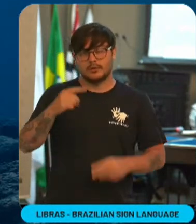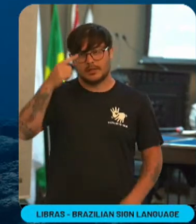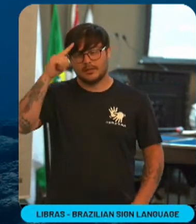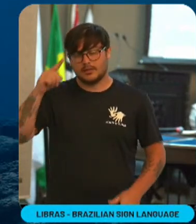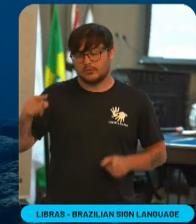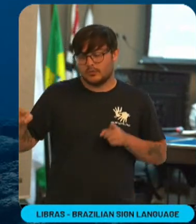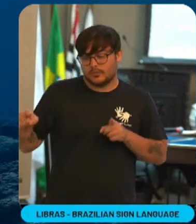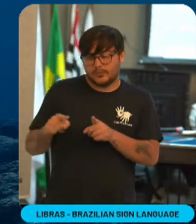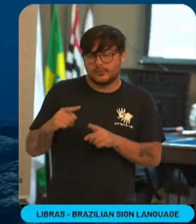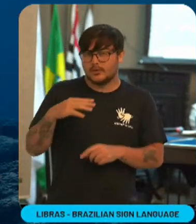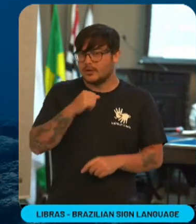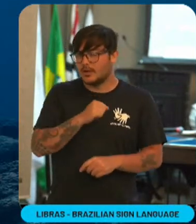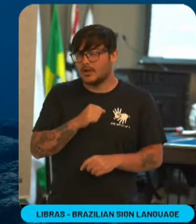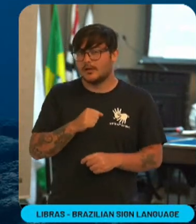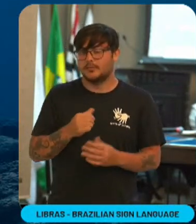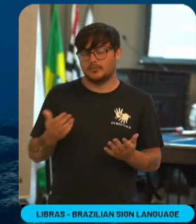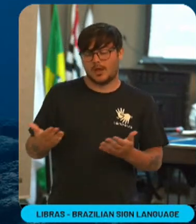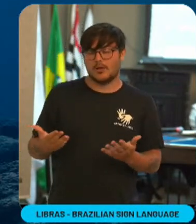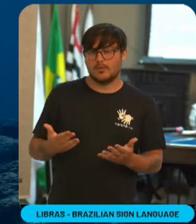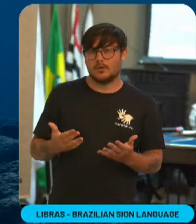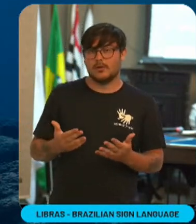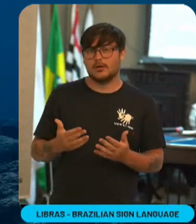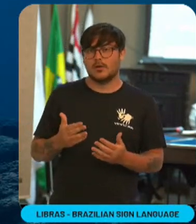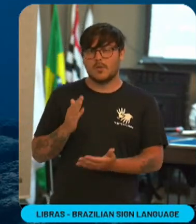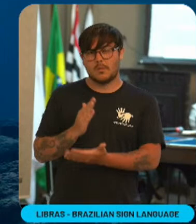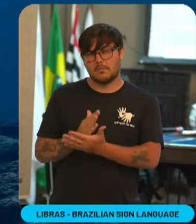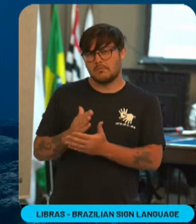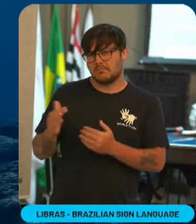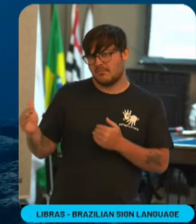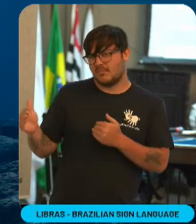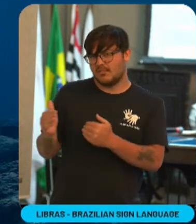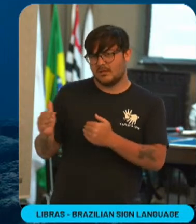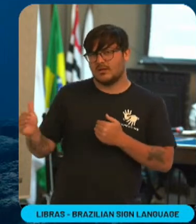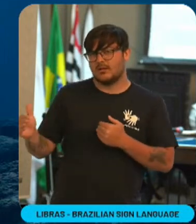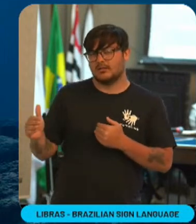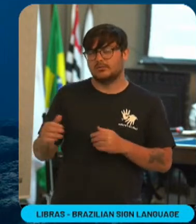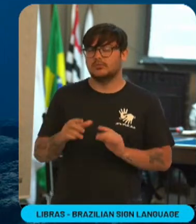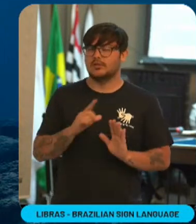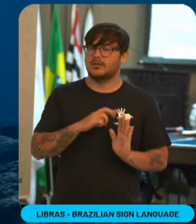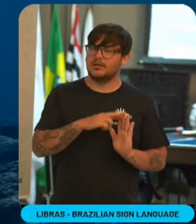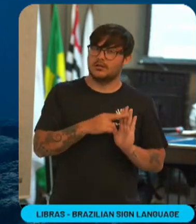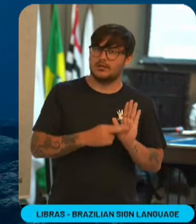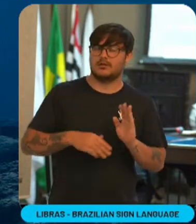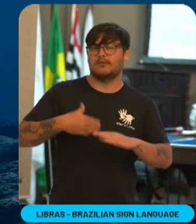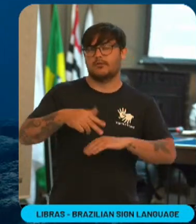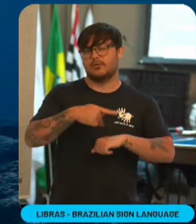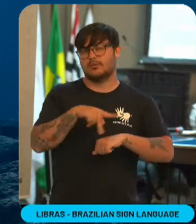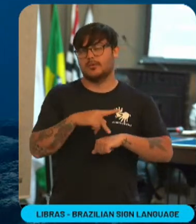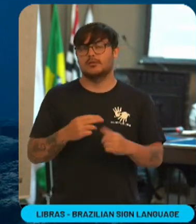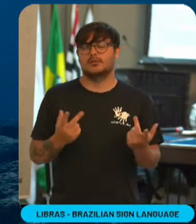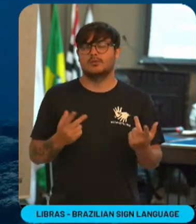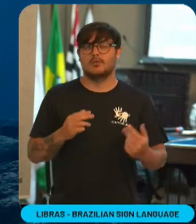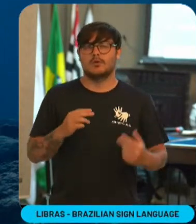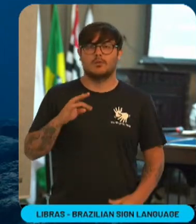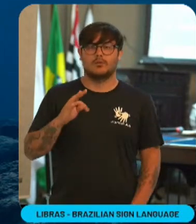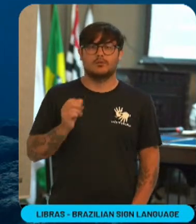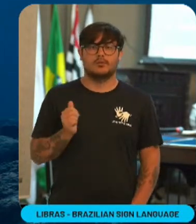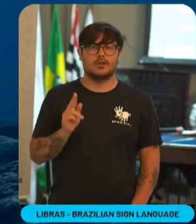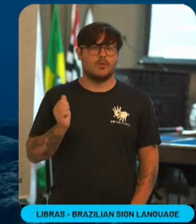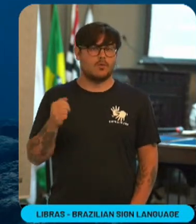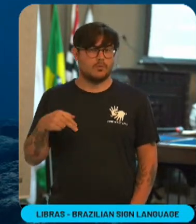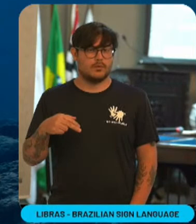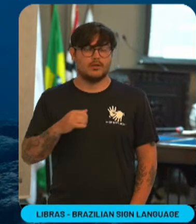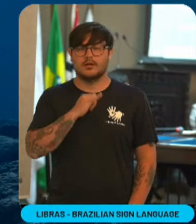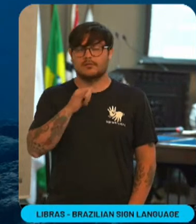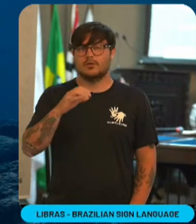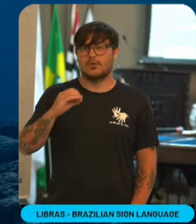has a development every 4 years. So we have the short, mid, and long term. So the midterm with